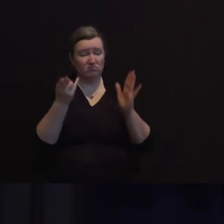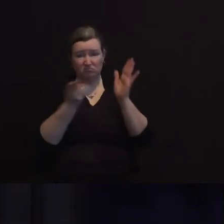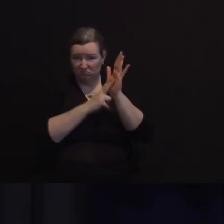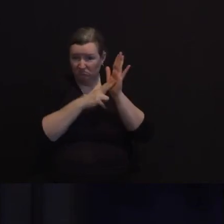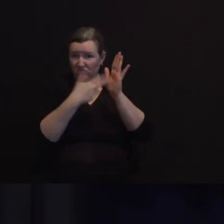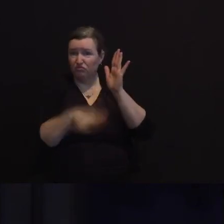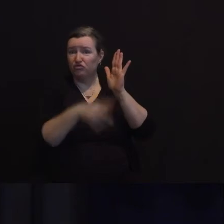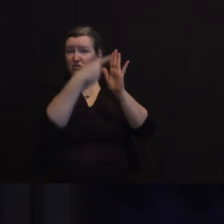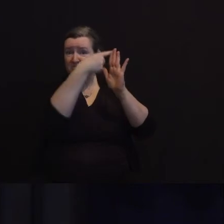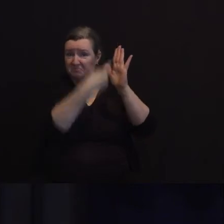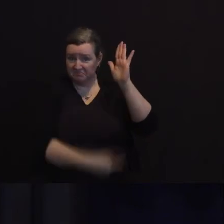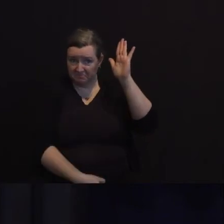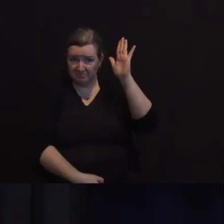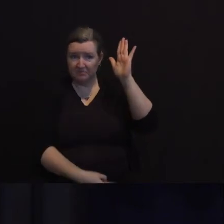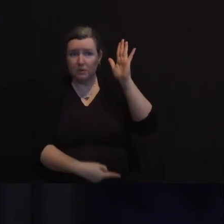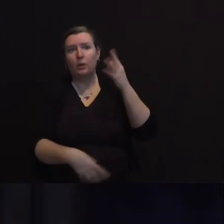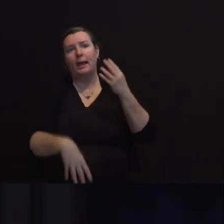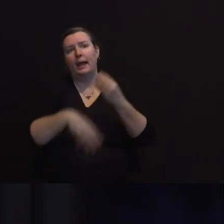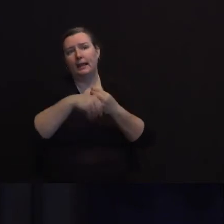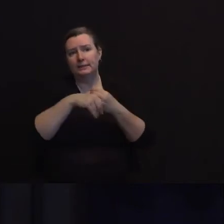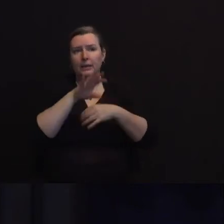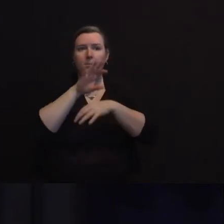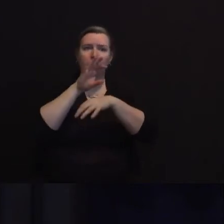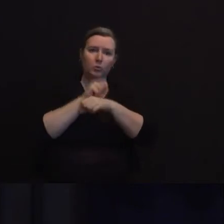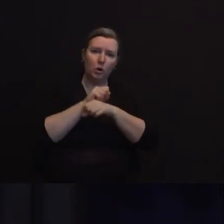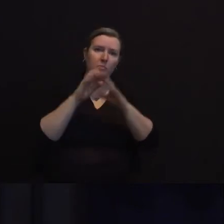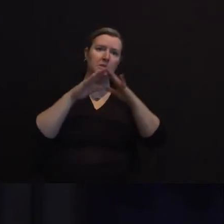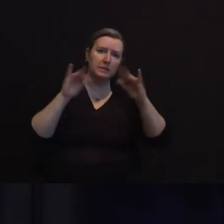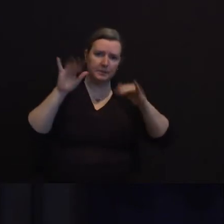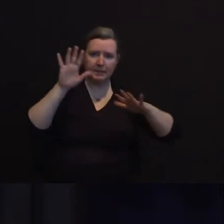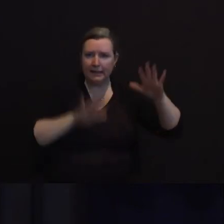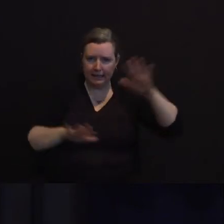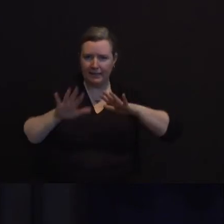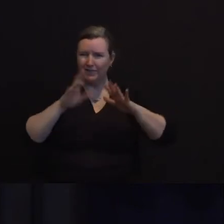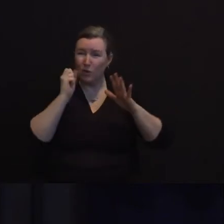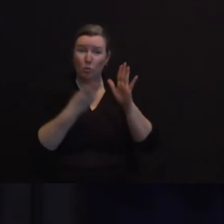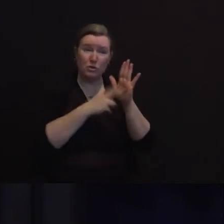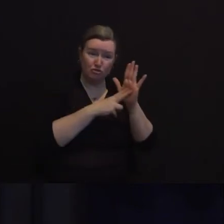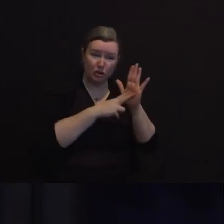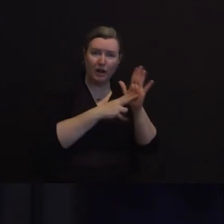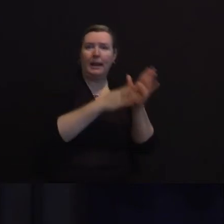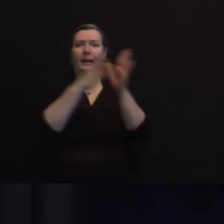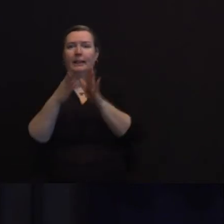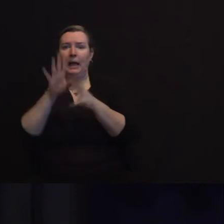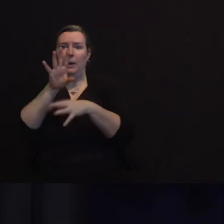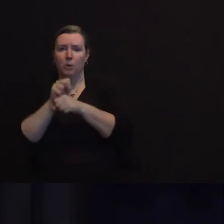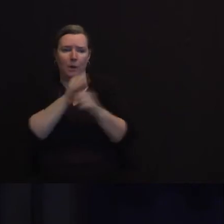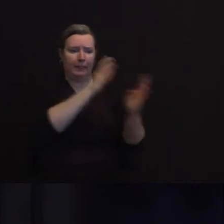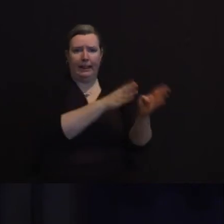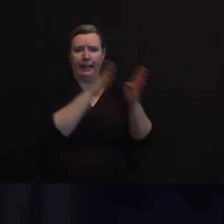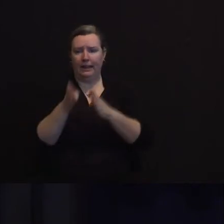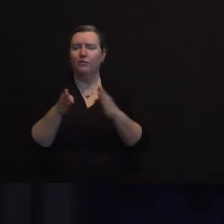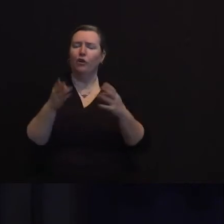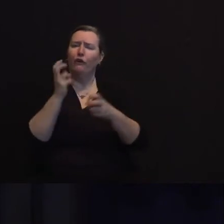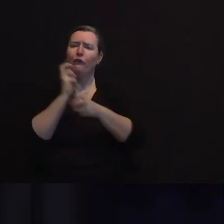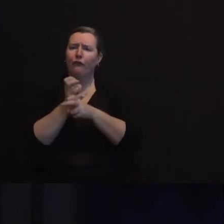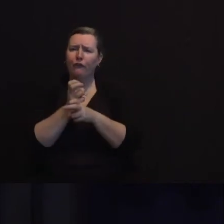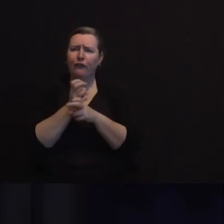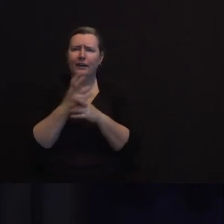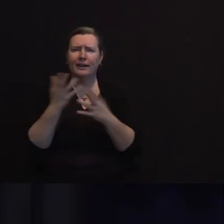system proved to be a little bit more difficult. We're doing this with our own information